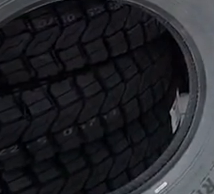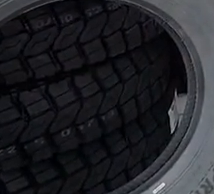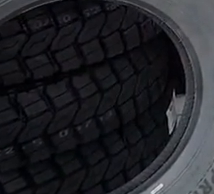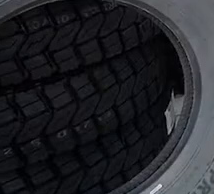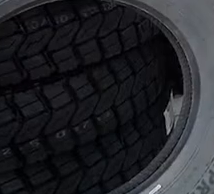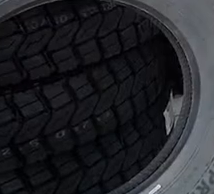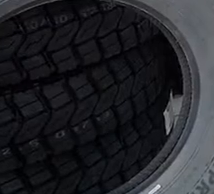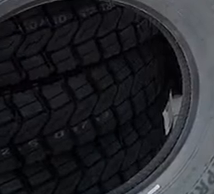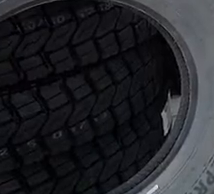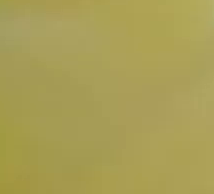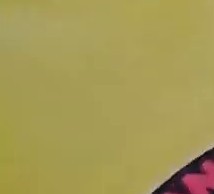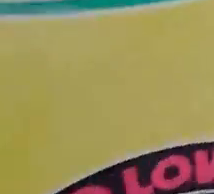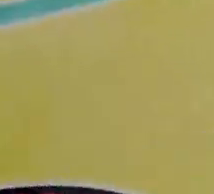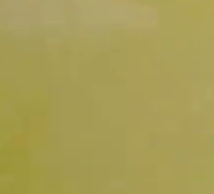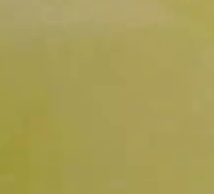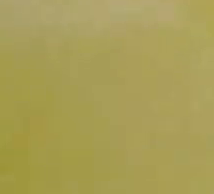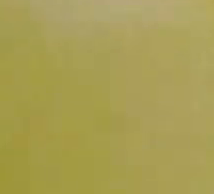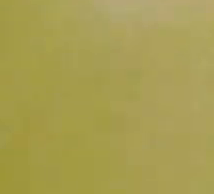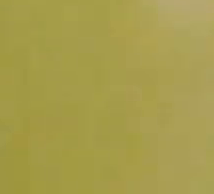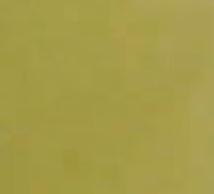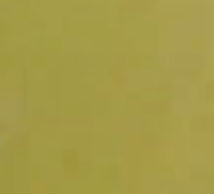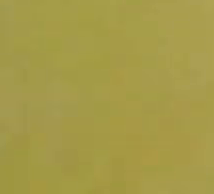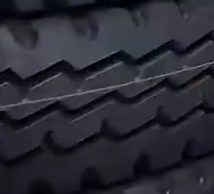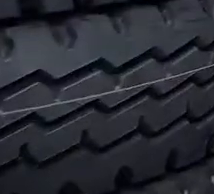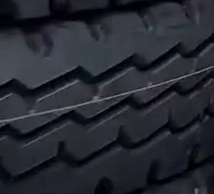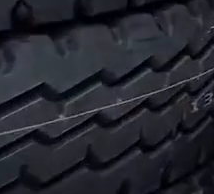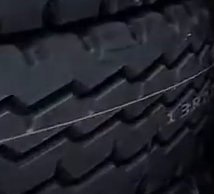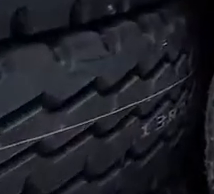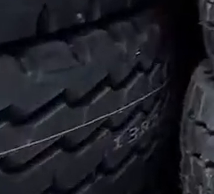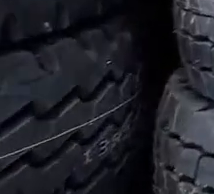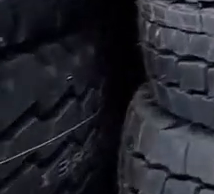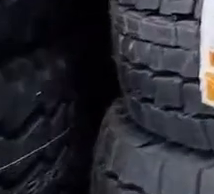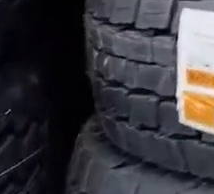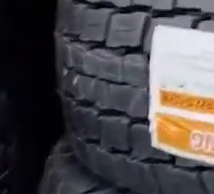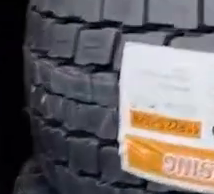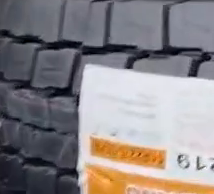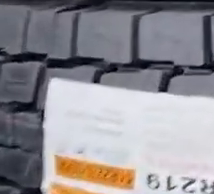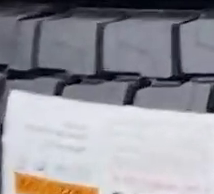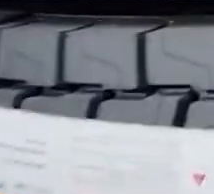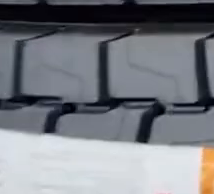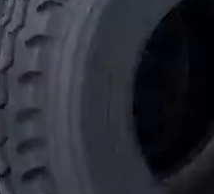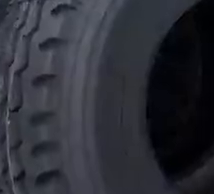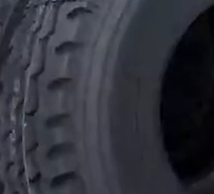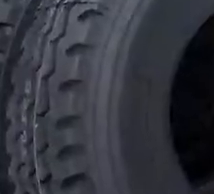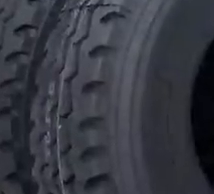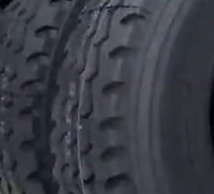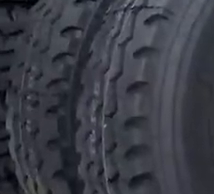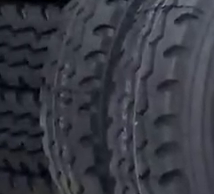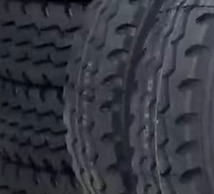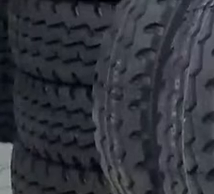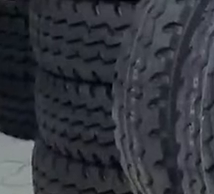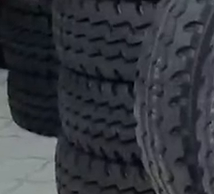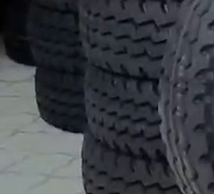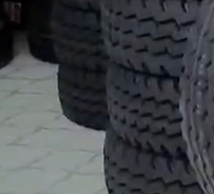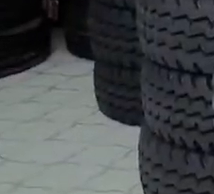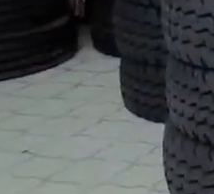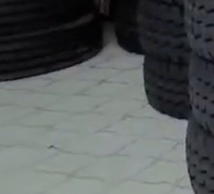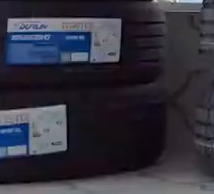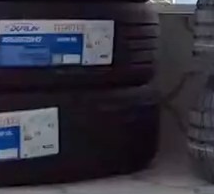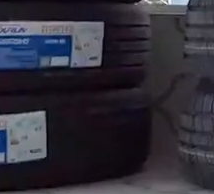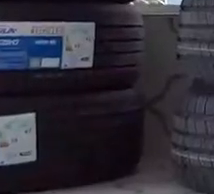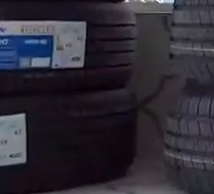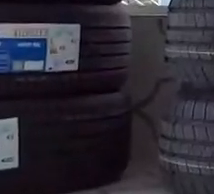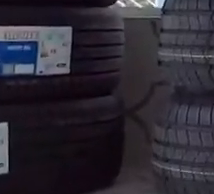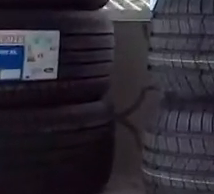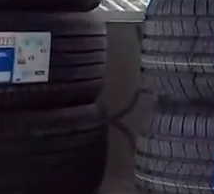brands, Step Rising, Remax, and Duro. Unleash the power of Step Rising, where quality meets strength. Experience the